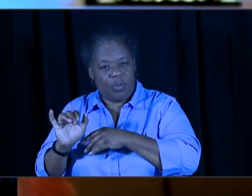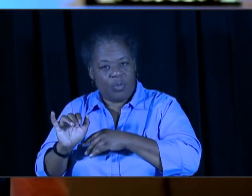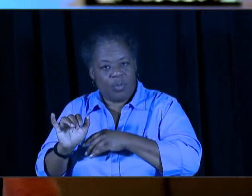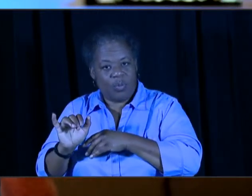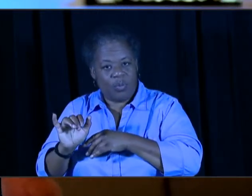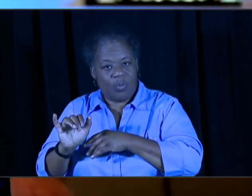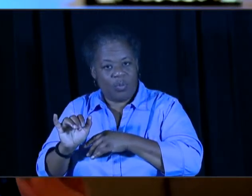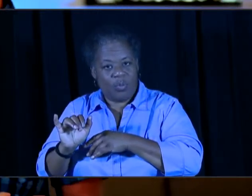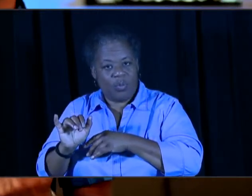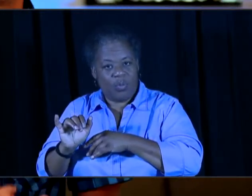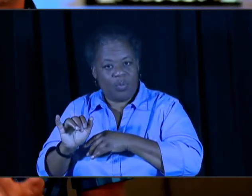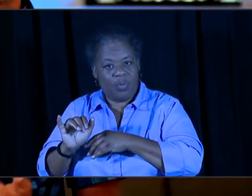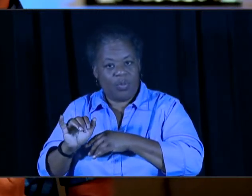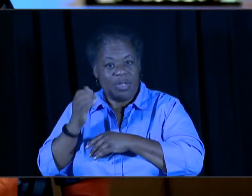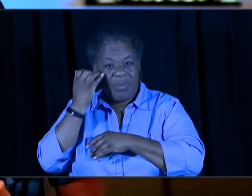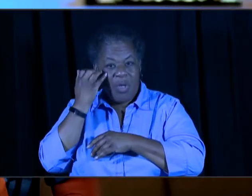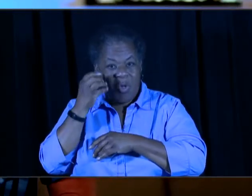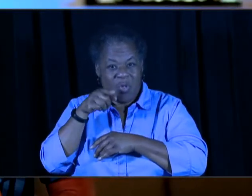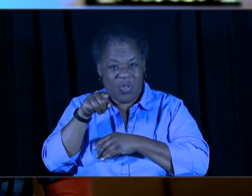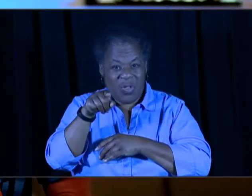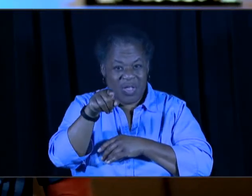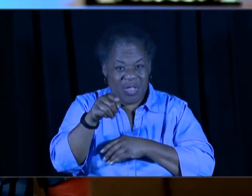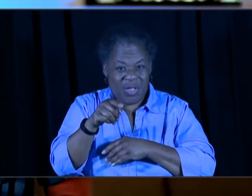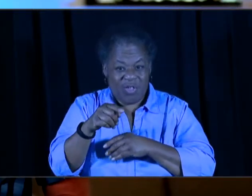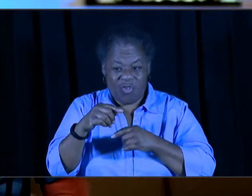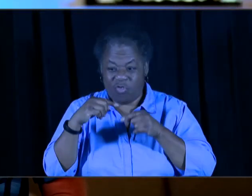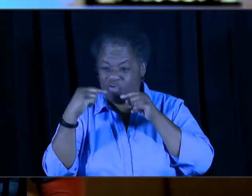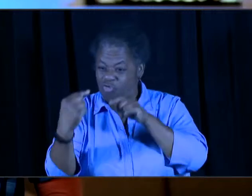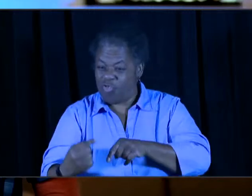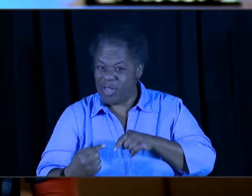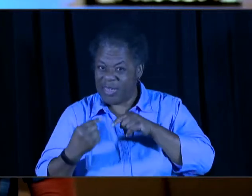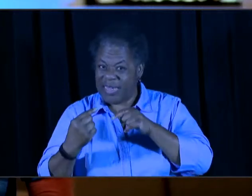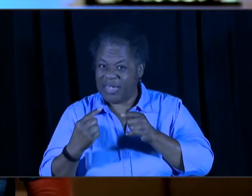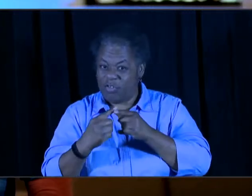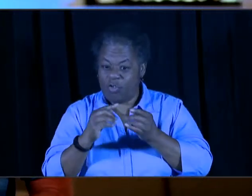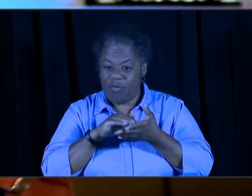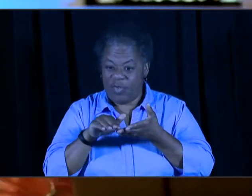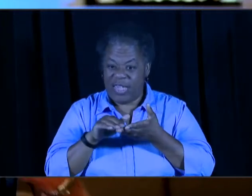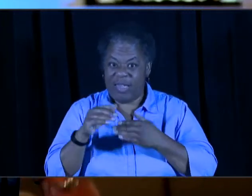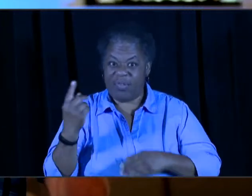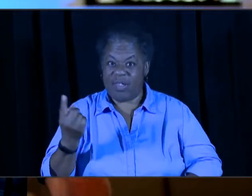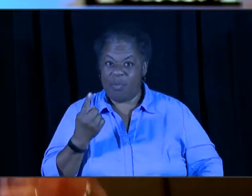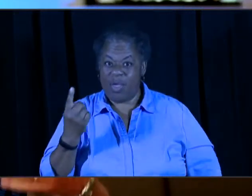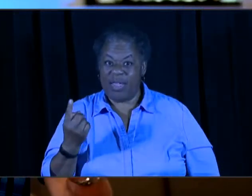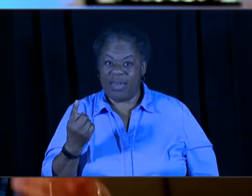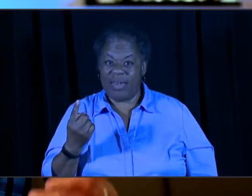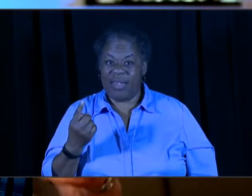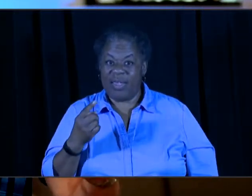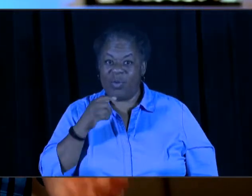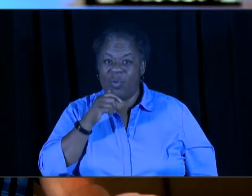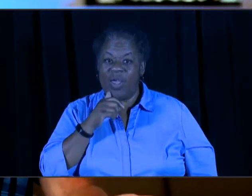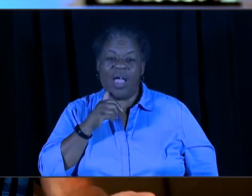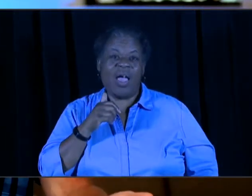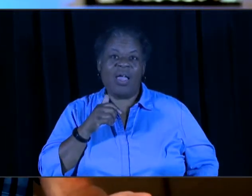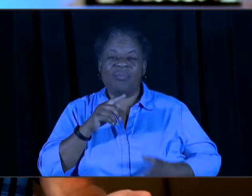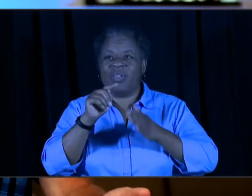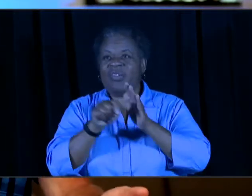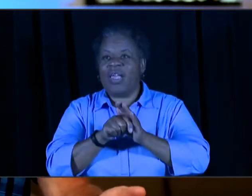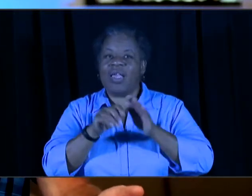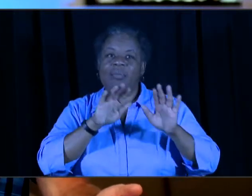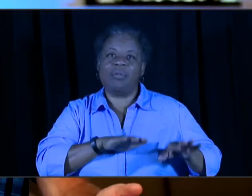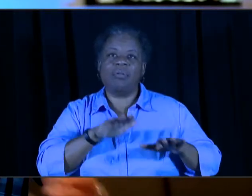So if you're struggling to forgive someone, don't just let time